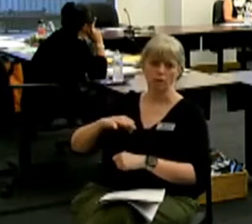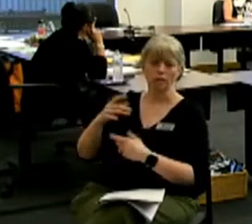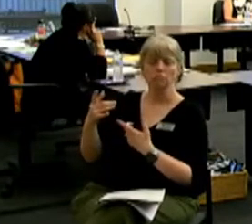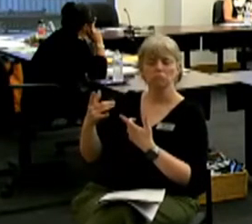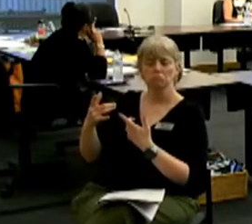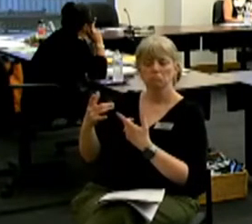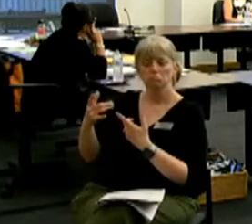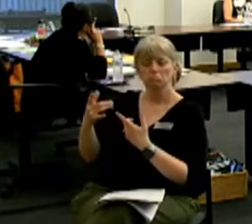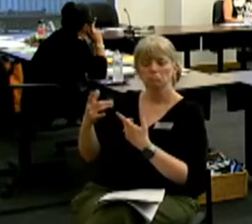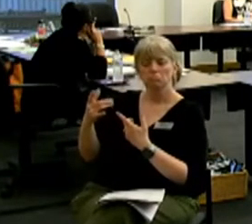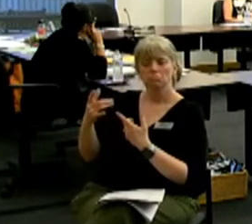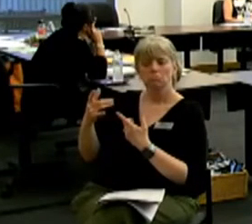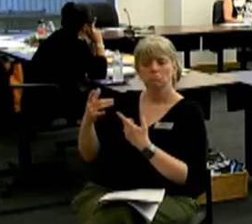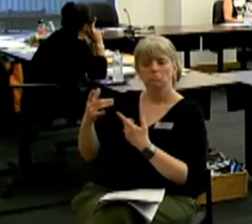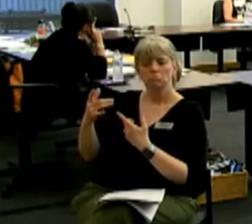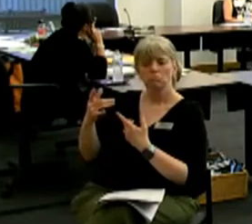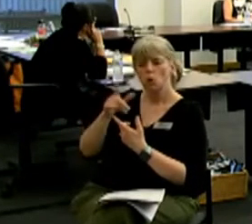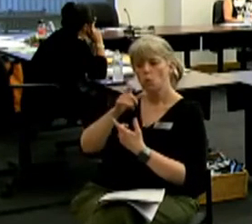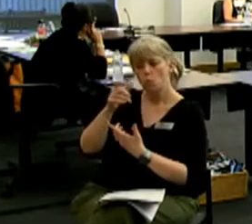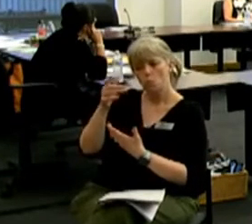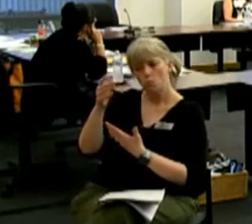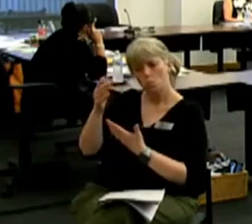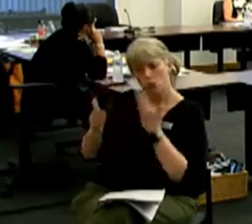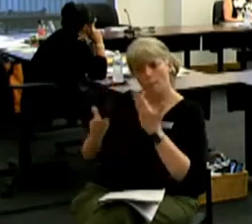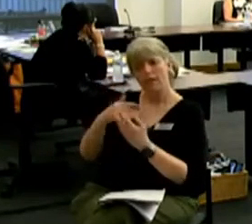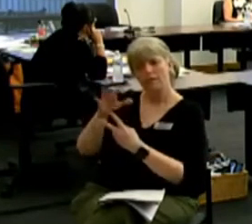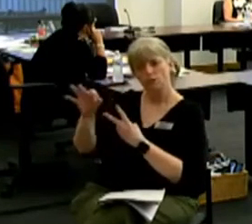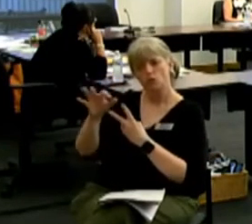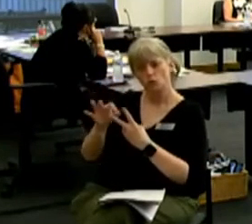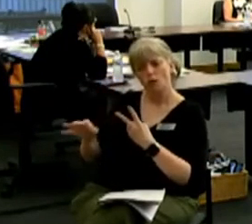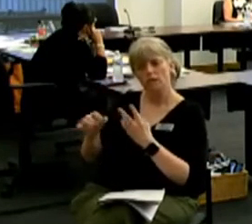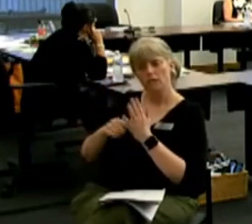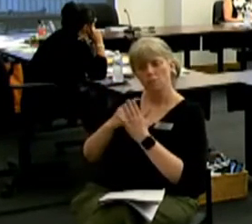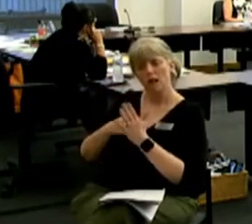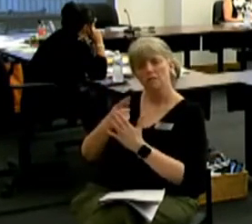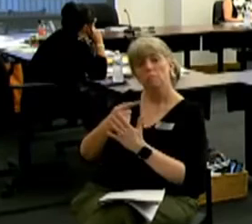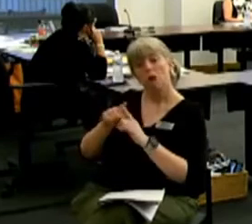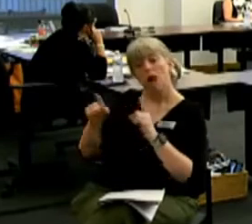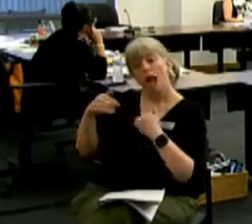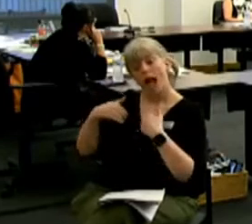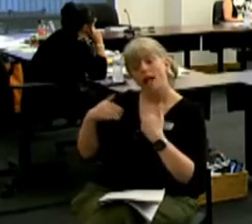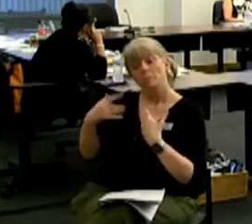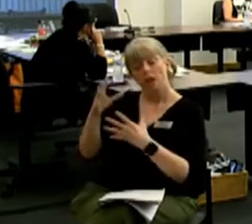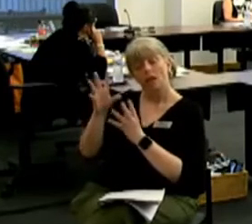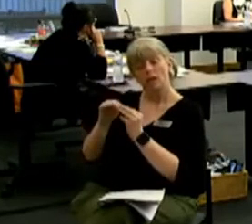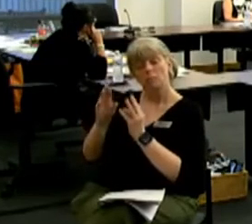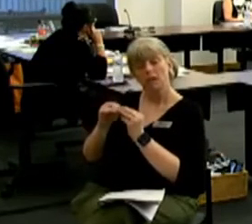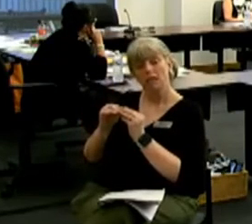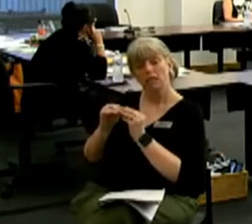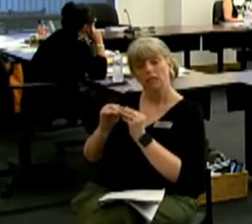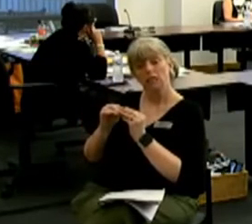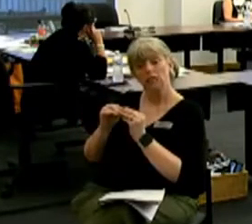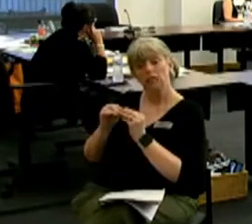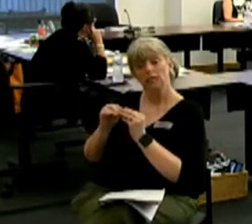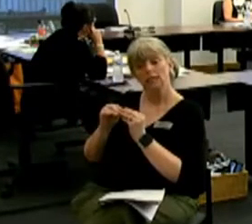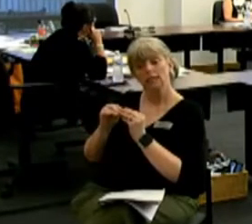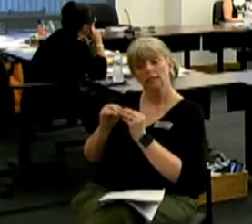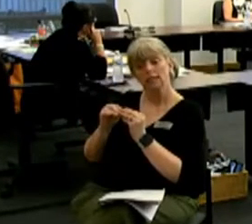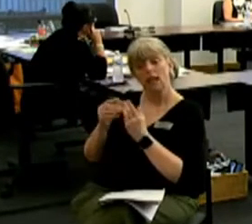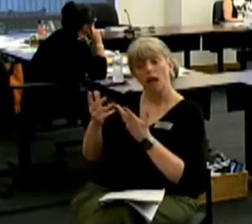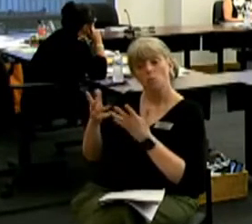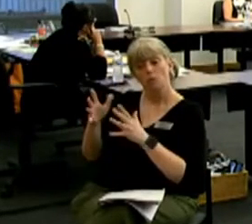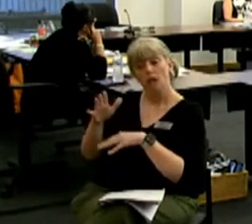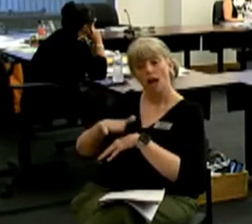who would probably be better choices at times. But I have been on committees. I was